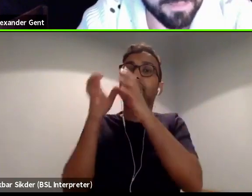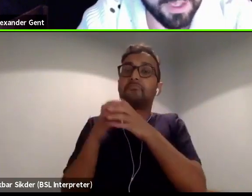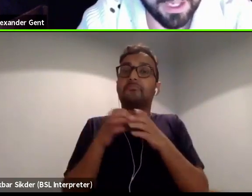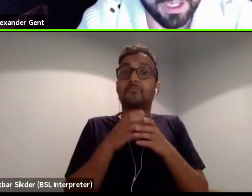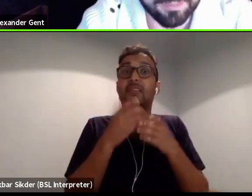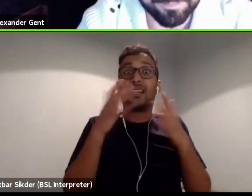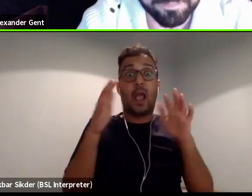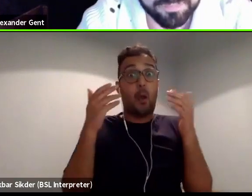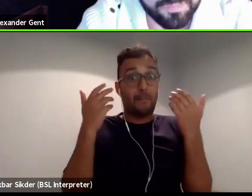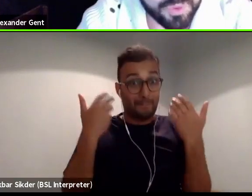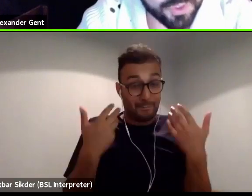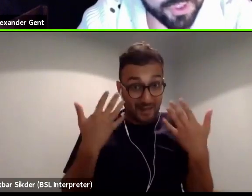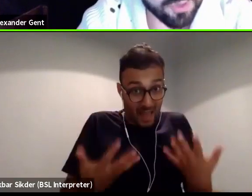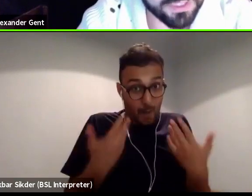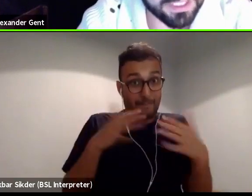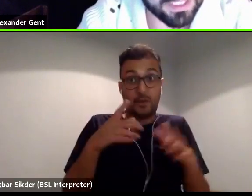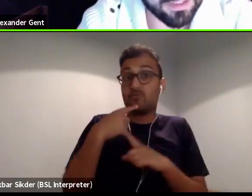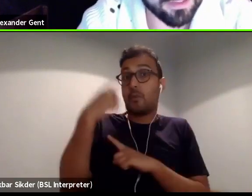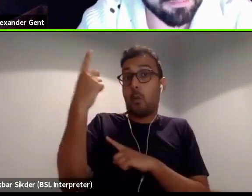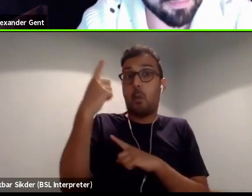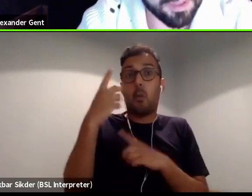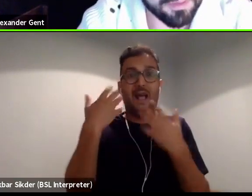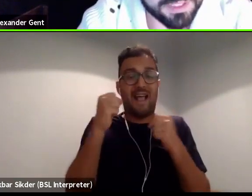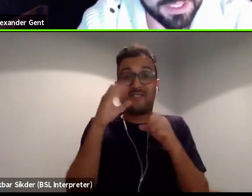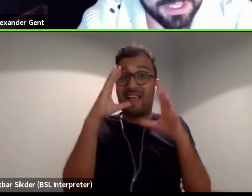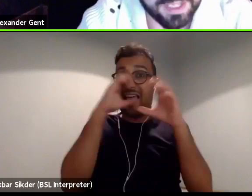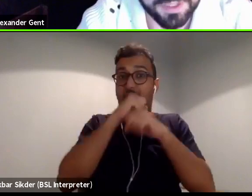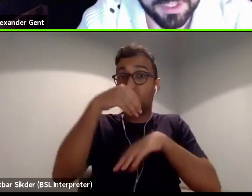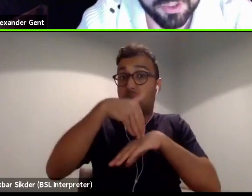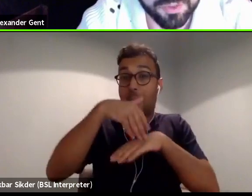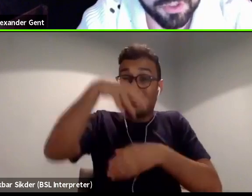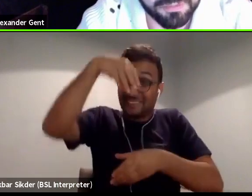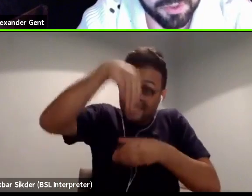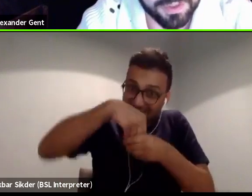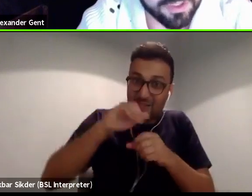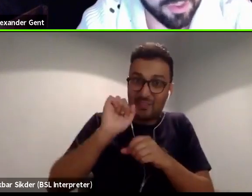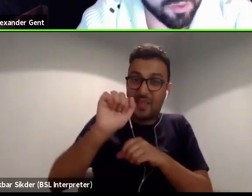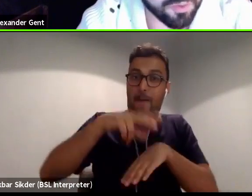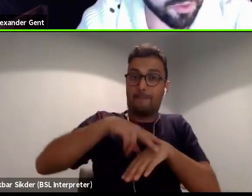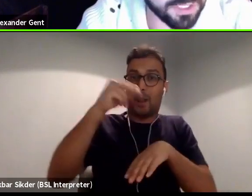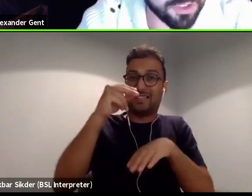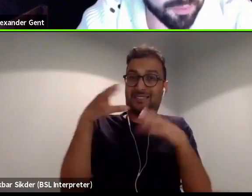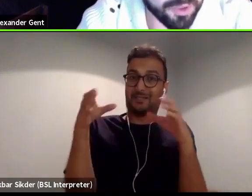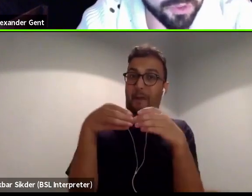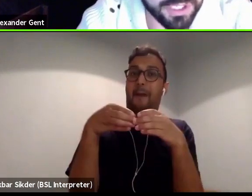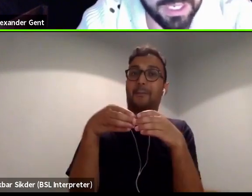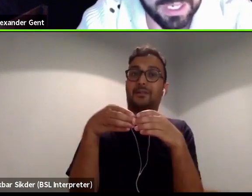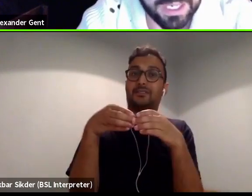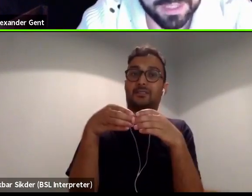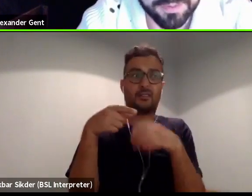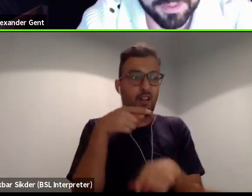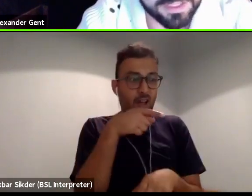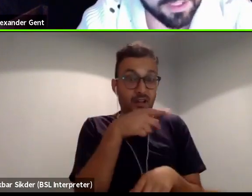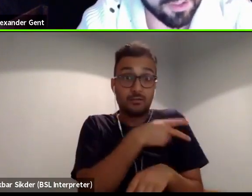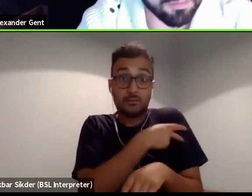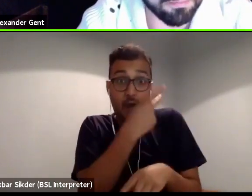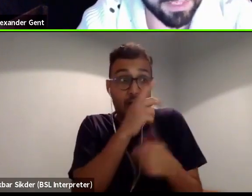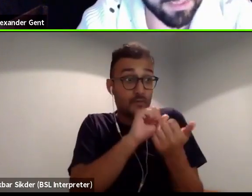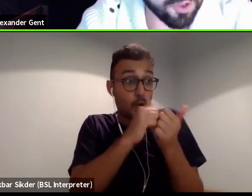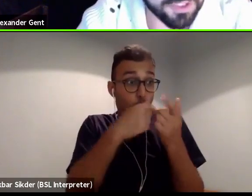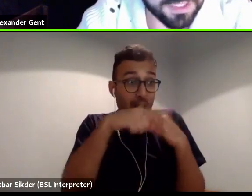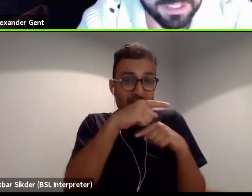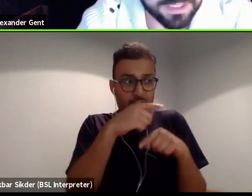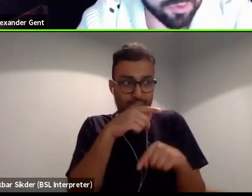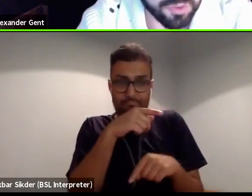internally, which is obviously starting to help the situation, but there's no consistent approach, and there's still